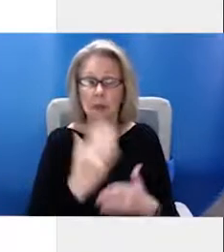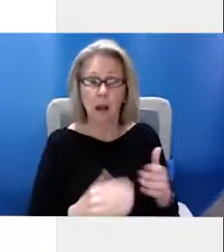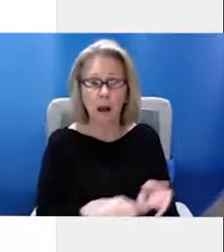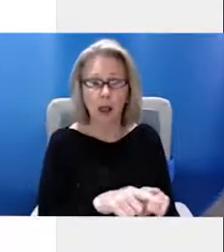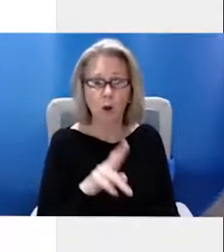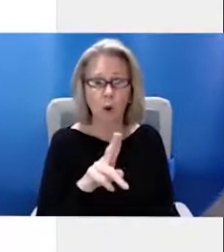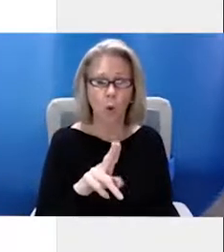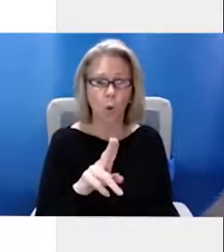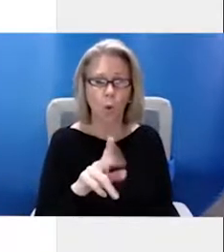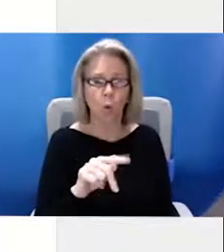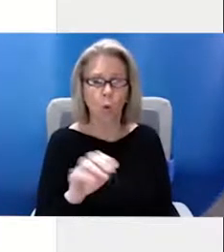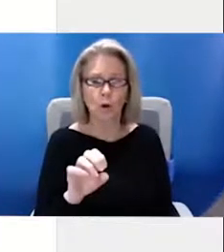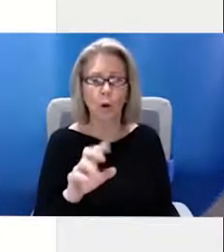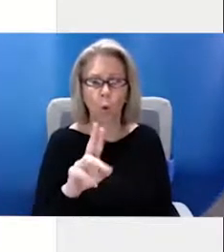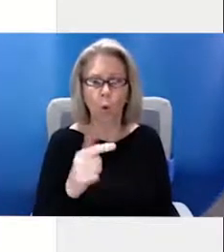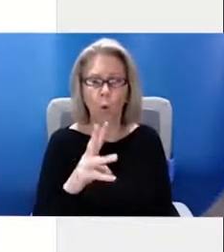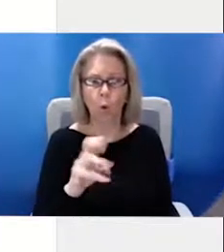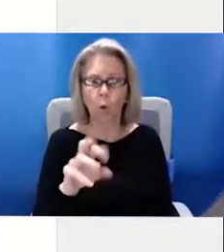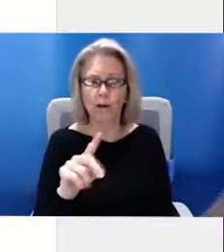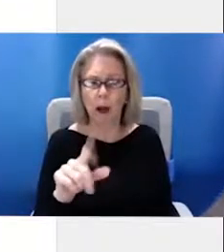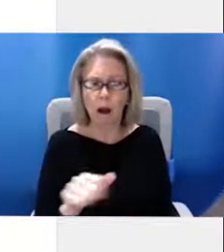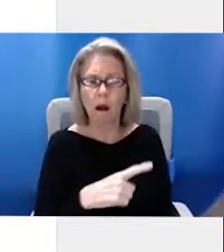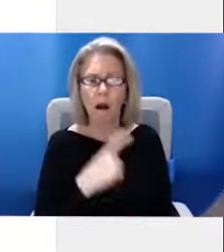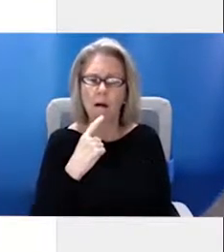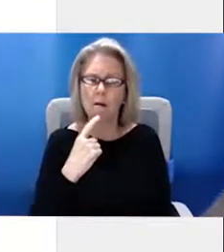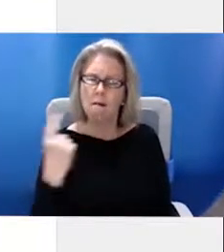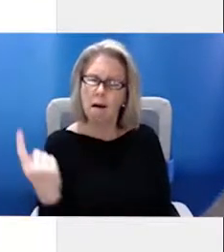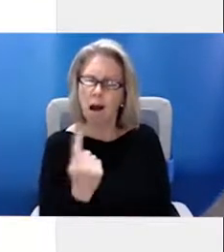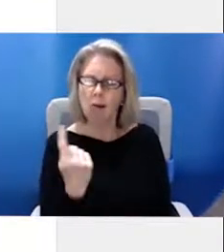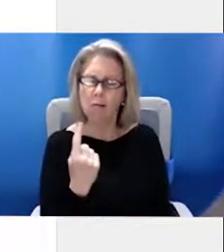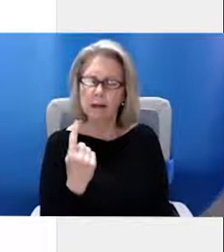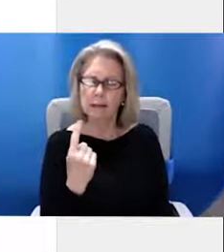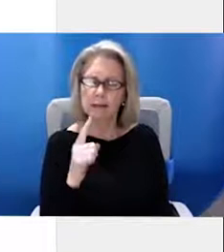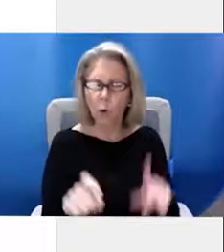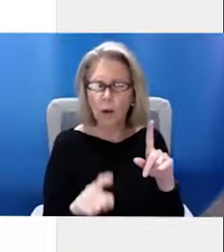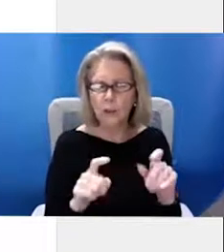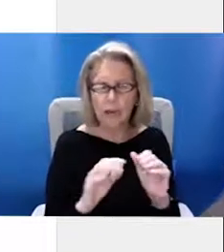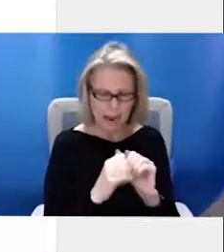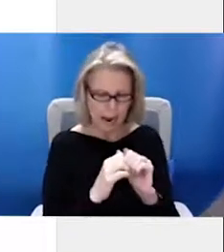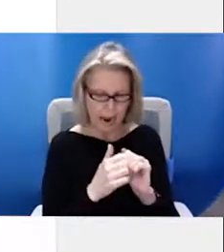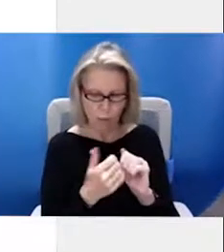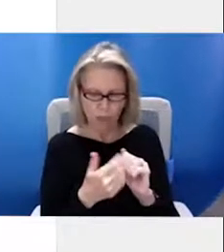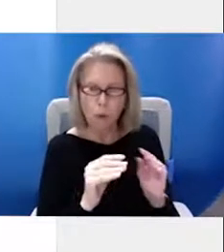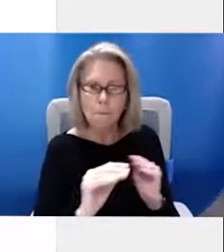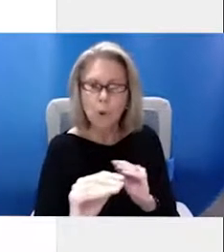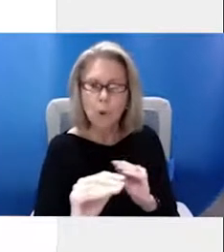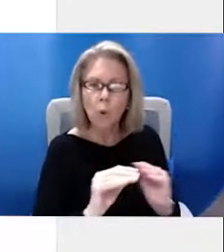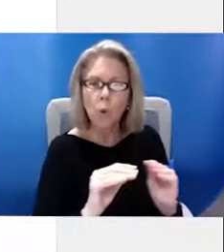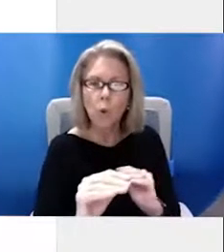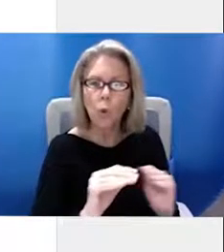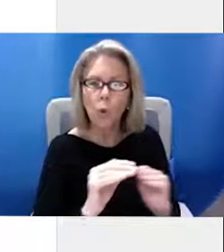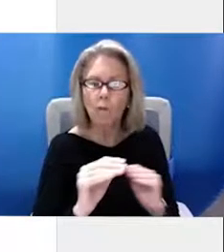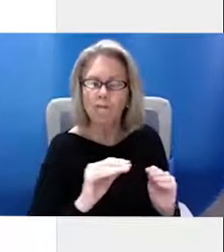that I know, someone like Otobo Nkanga, who is constantly questioning how, you know, things move,